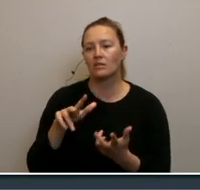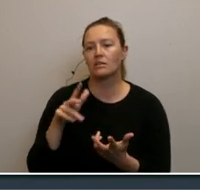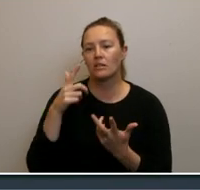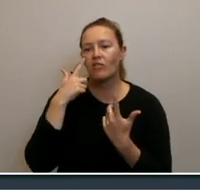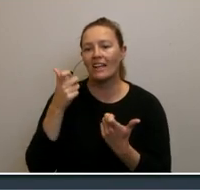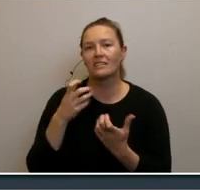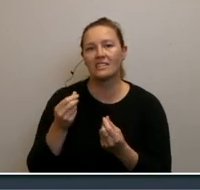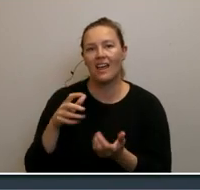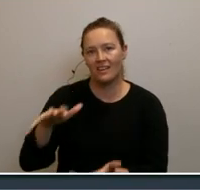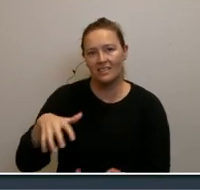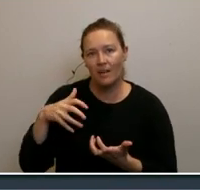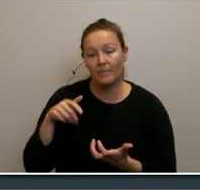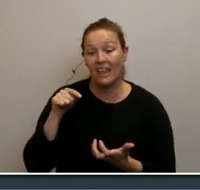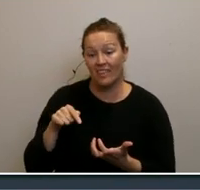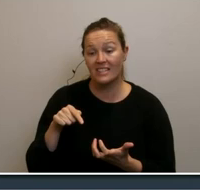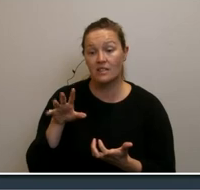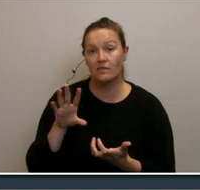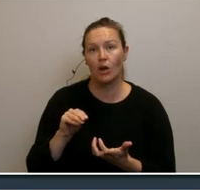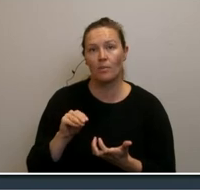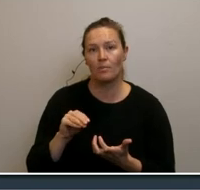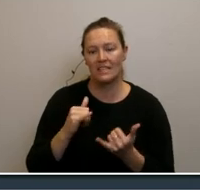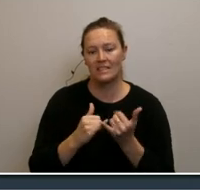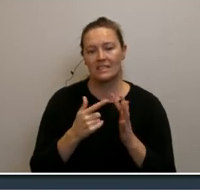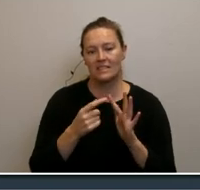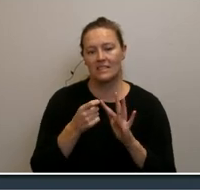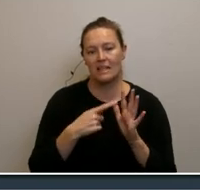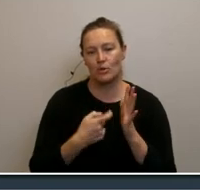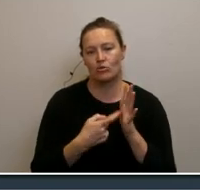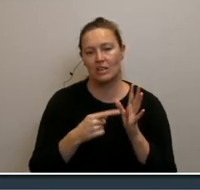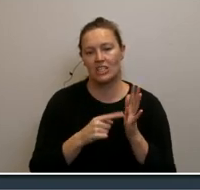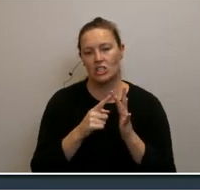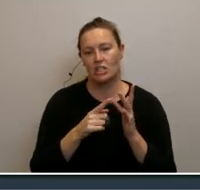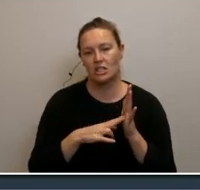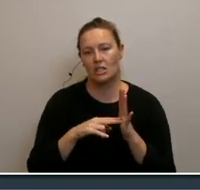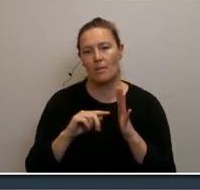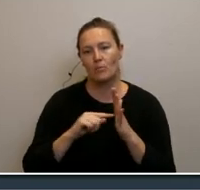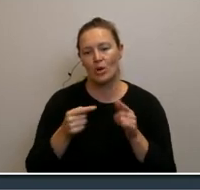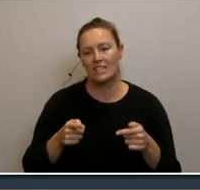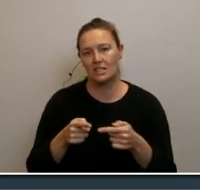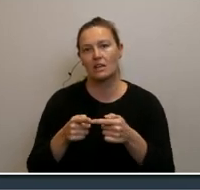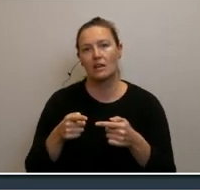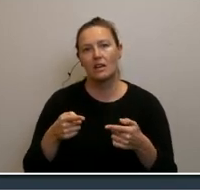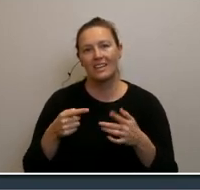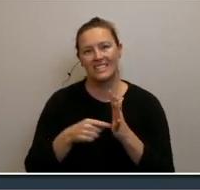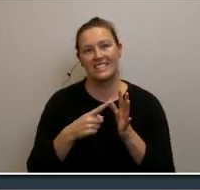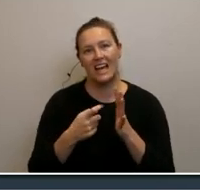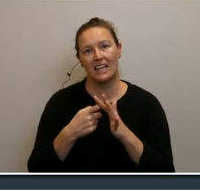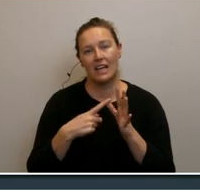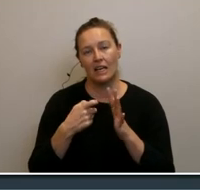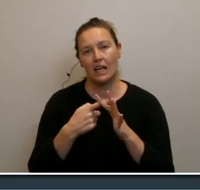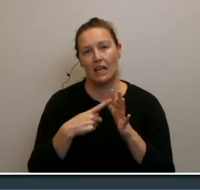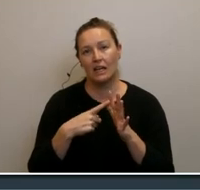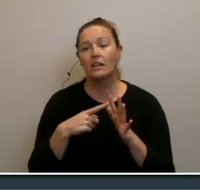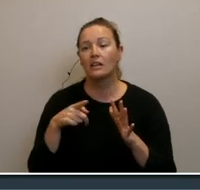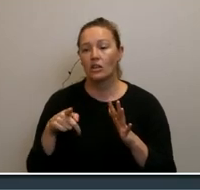sand. This sand sample is actually from Separation Point out at Takaka. The process that we can go